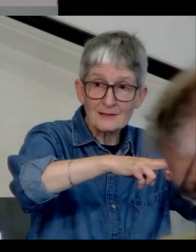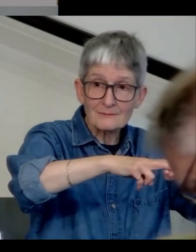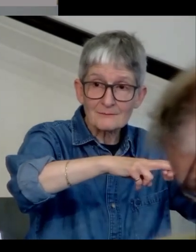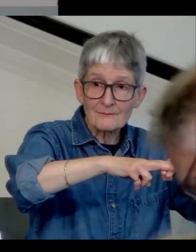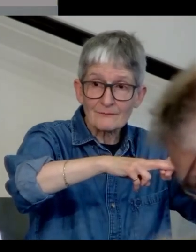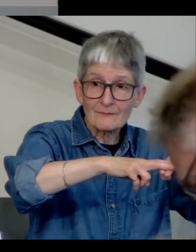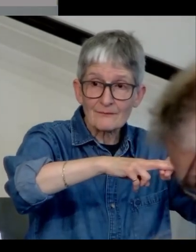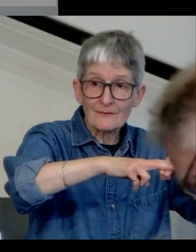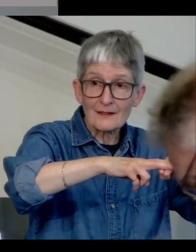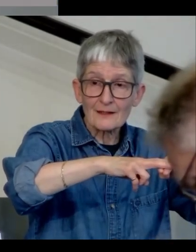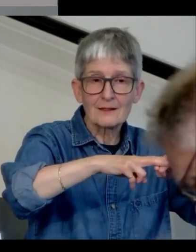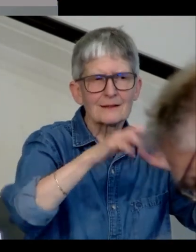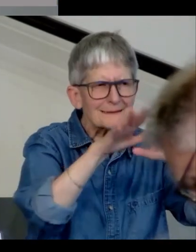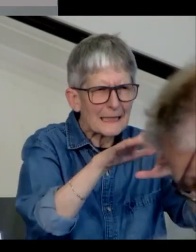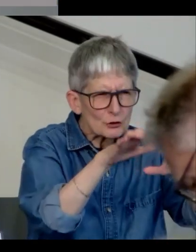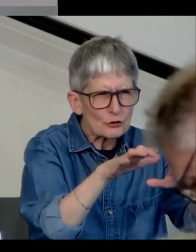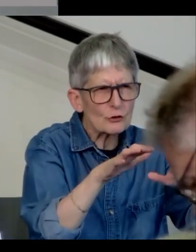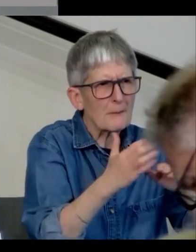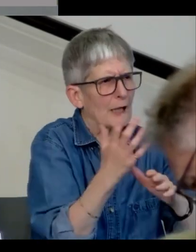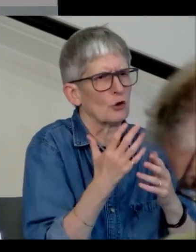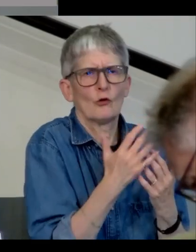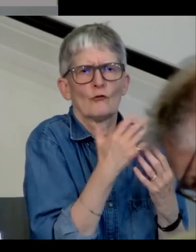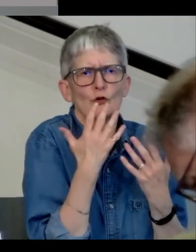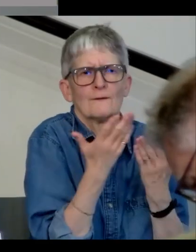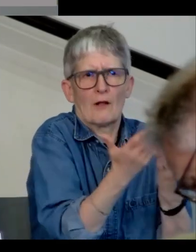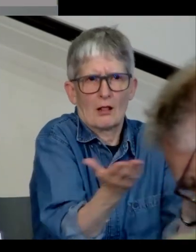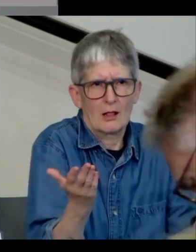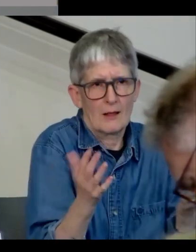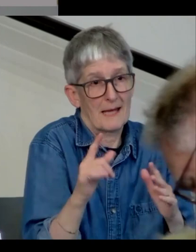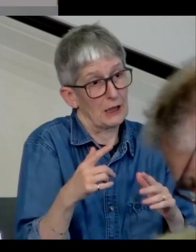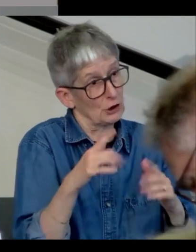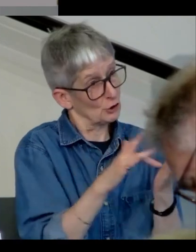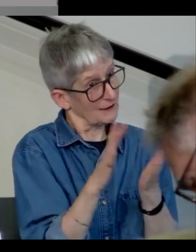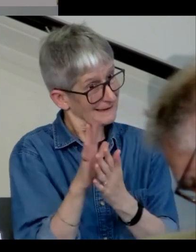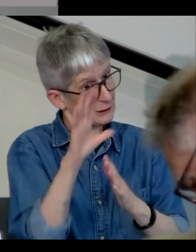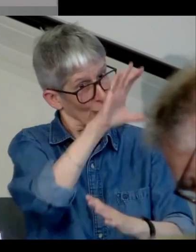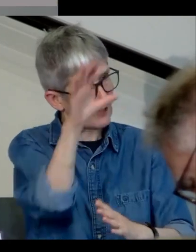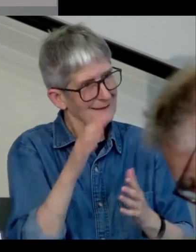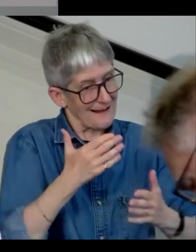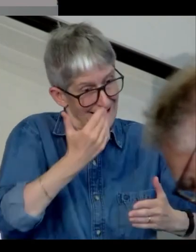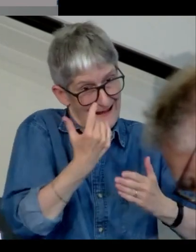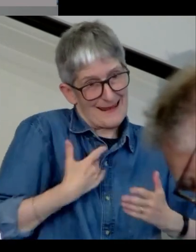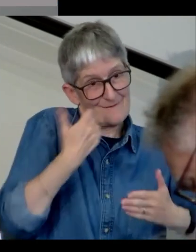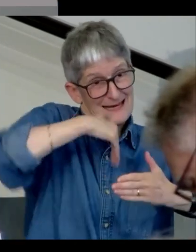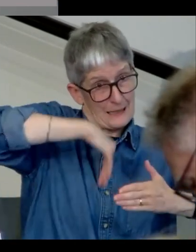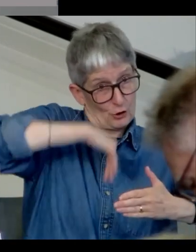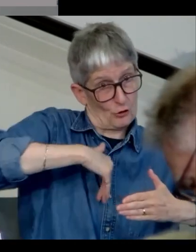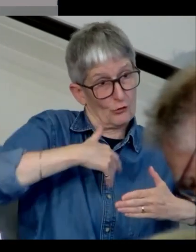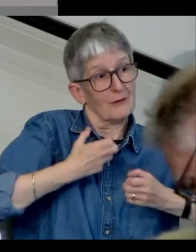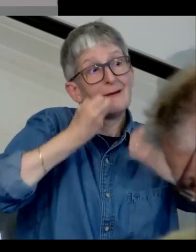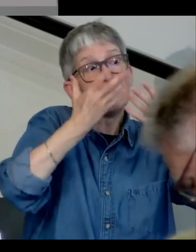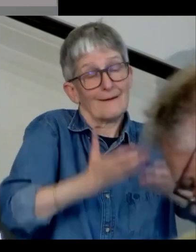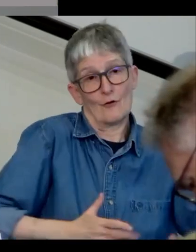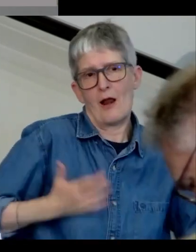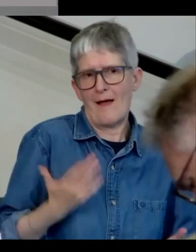the vine grower, tend you and make you fruitful. May Jesus Christ abide in you and give you life